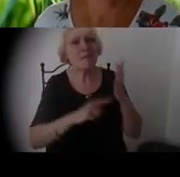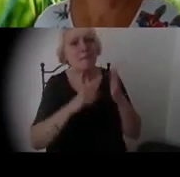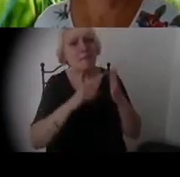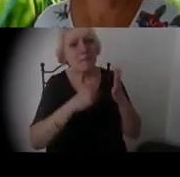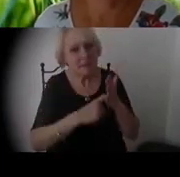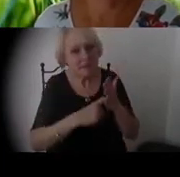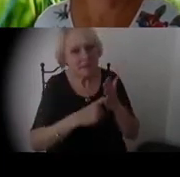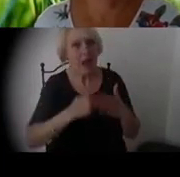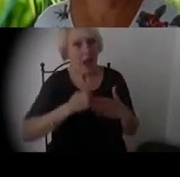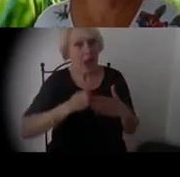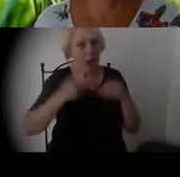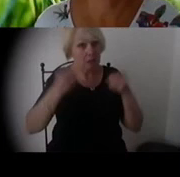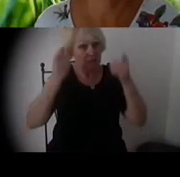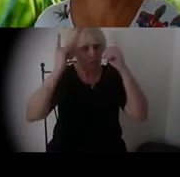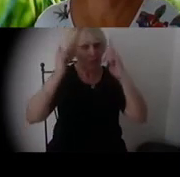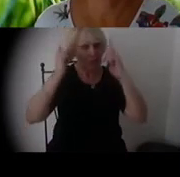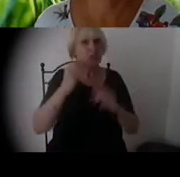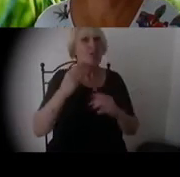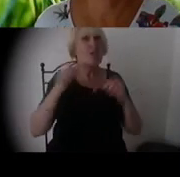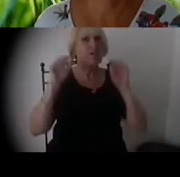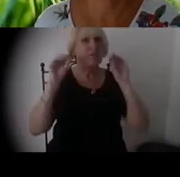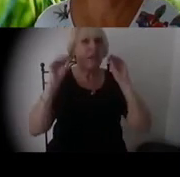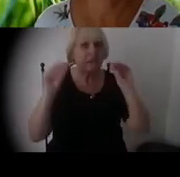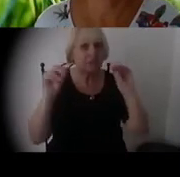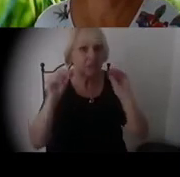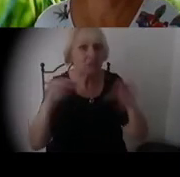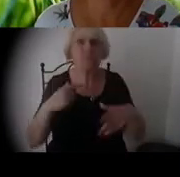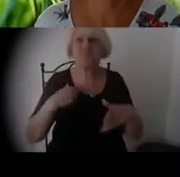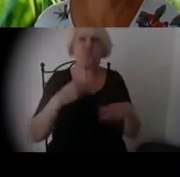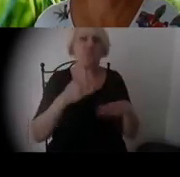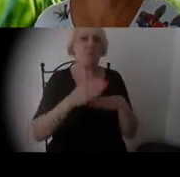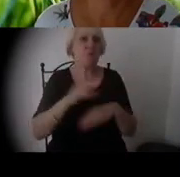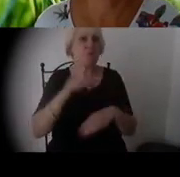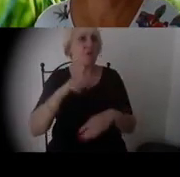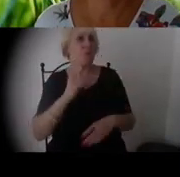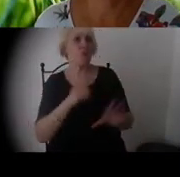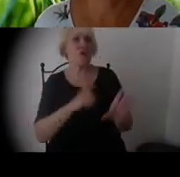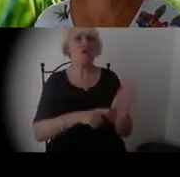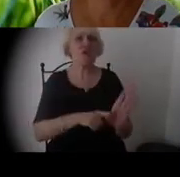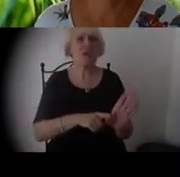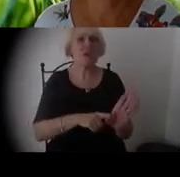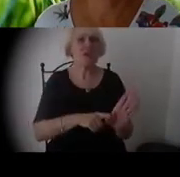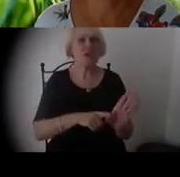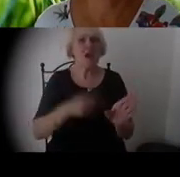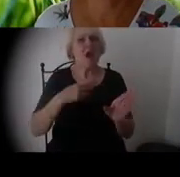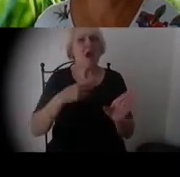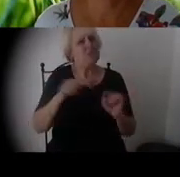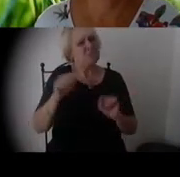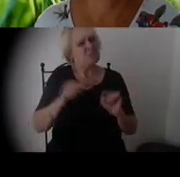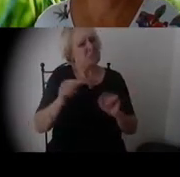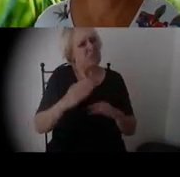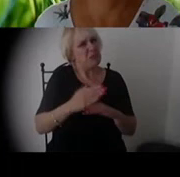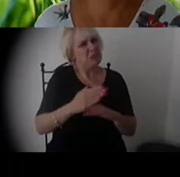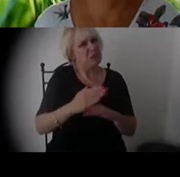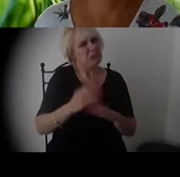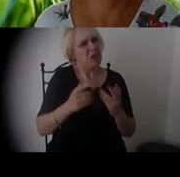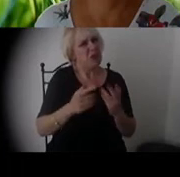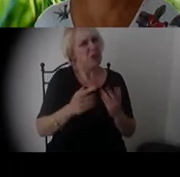am Director of Education. I've been in post for about a year now here, held a similar role in another local authority for